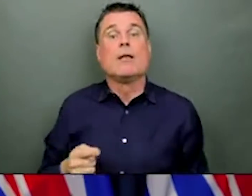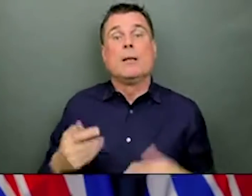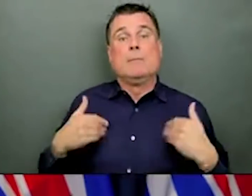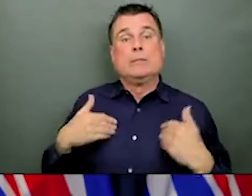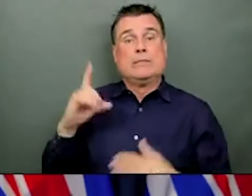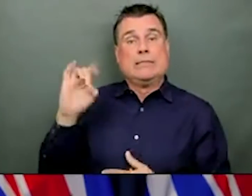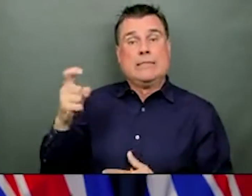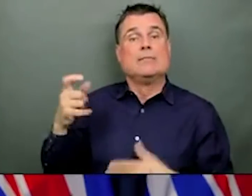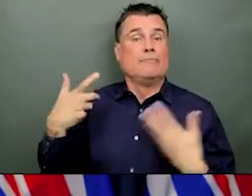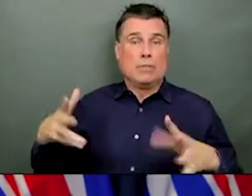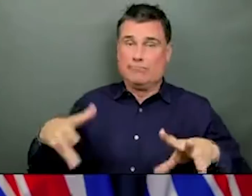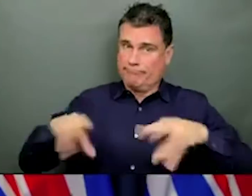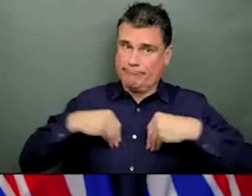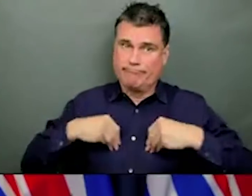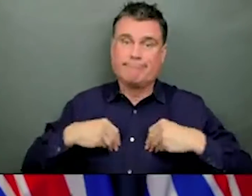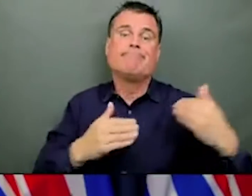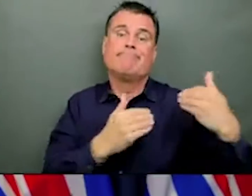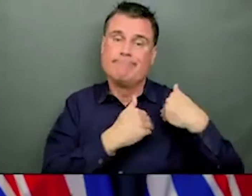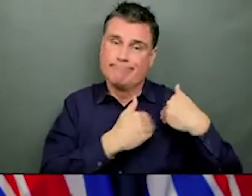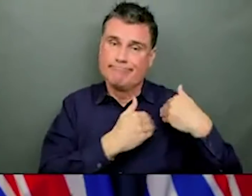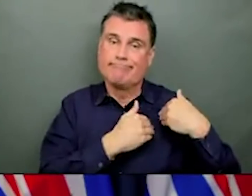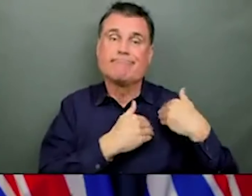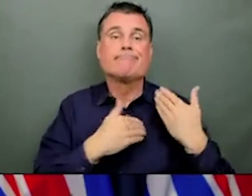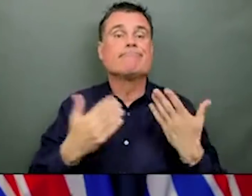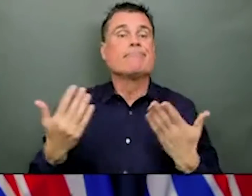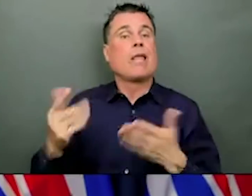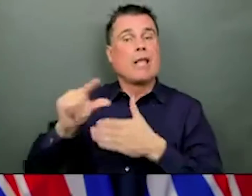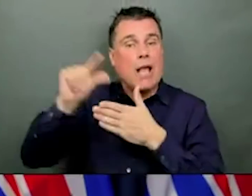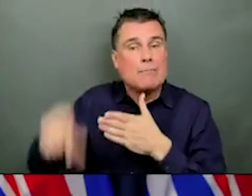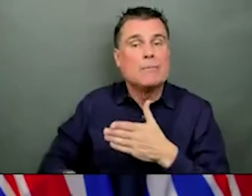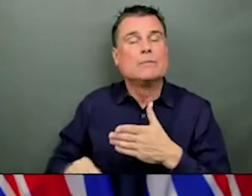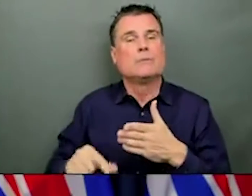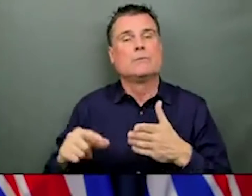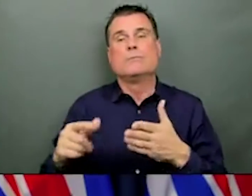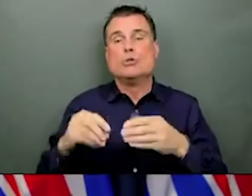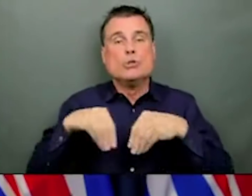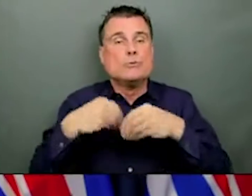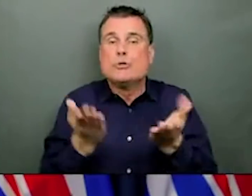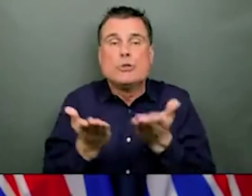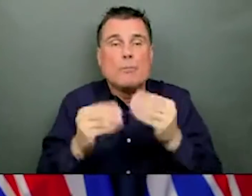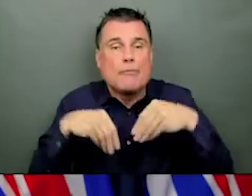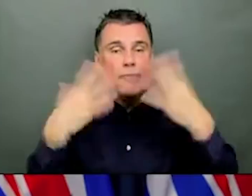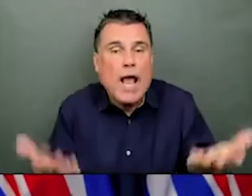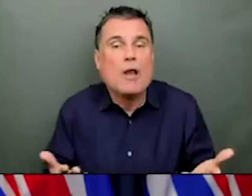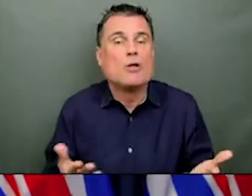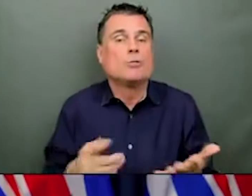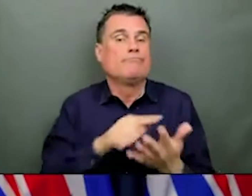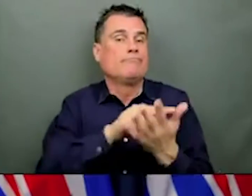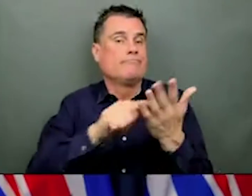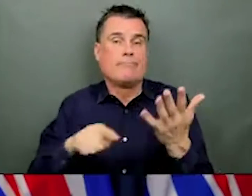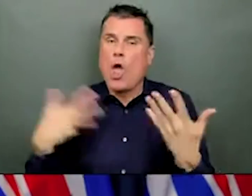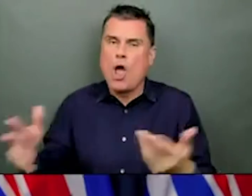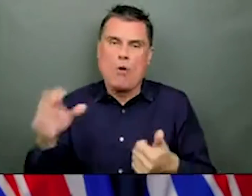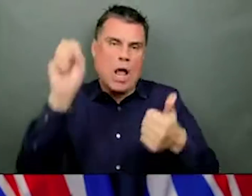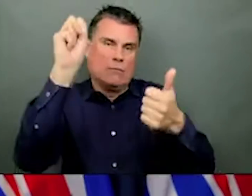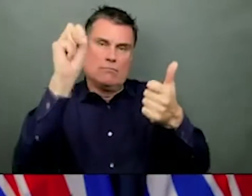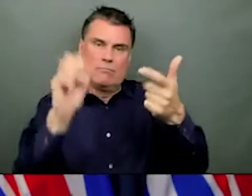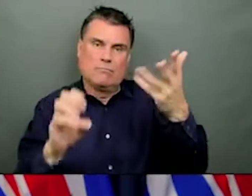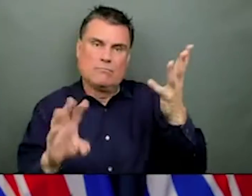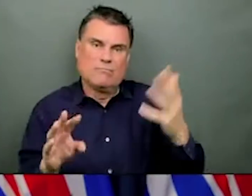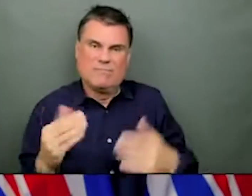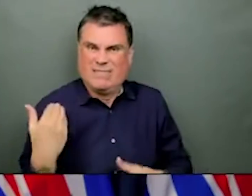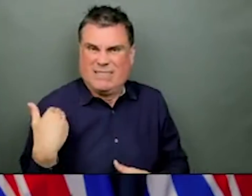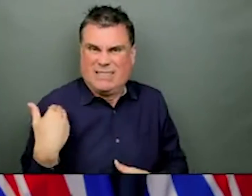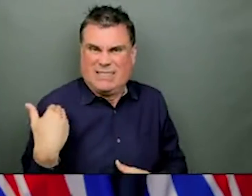and the service provider. I also understand has made comment just in the past few minutes. So I'm confident that we're on the